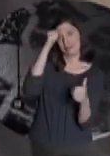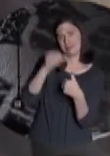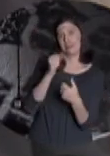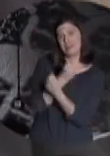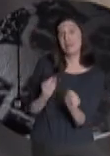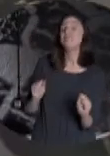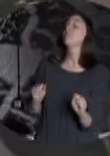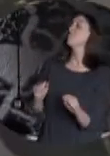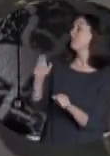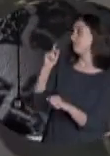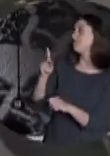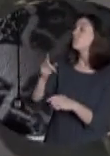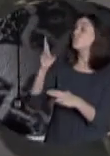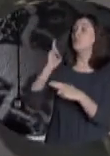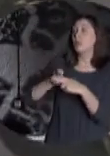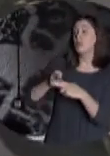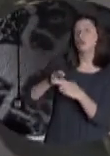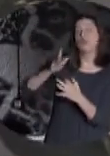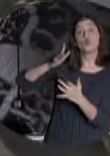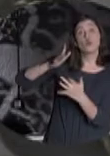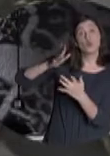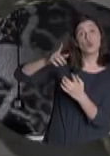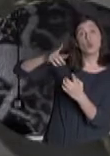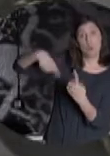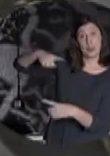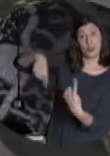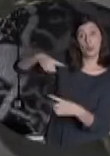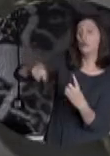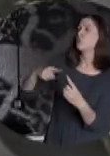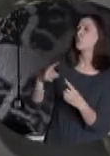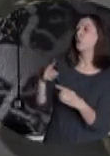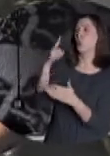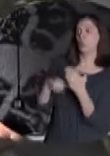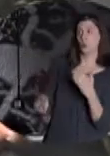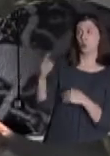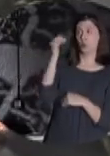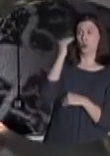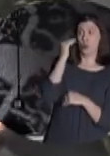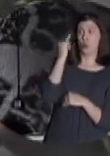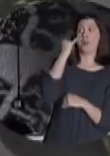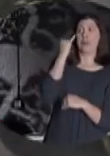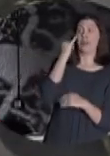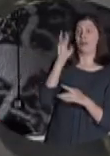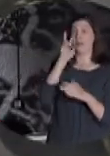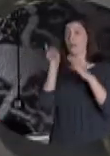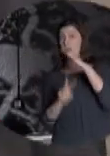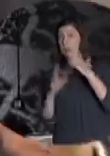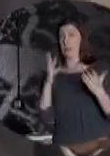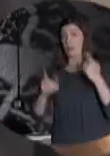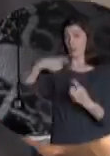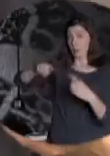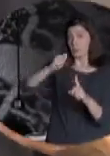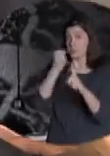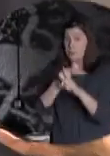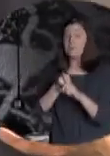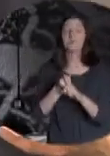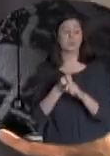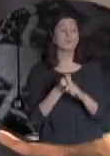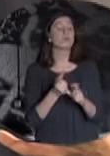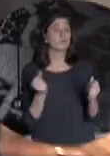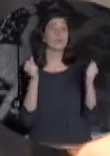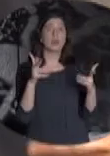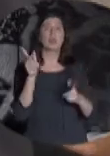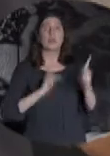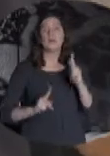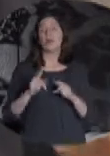when it comes to, you mentioned tornadoes, what's something that we should know when we see that one could be coming? Sure. Well, a lot of people